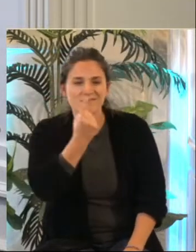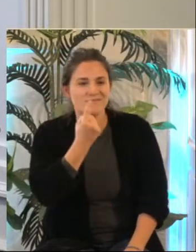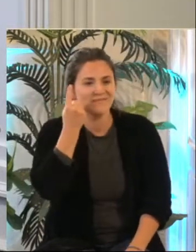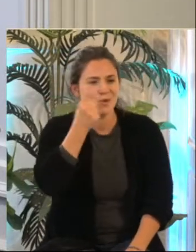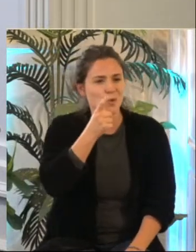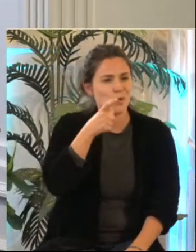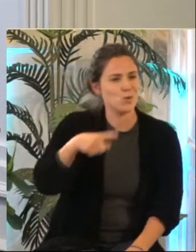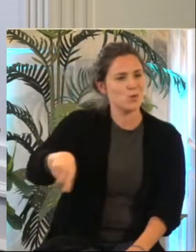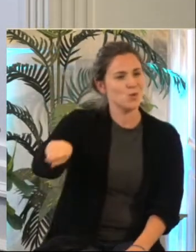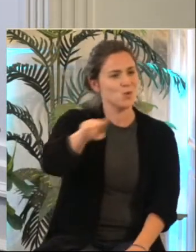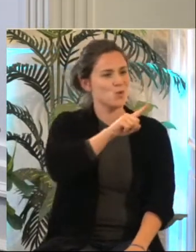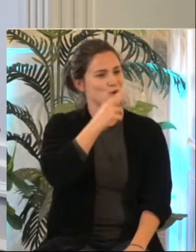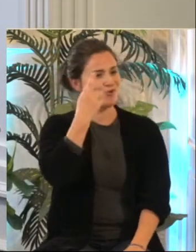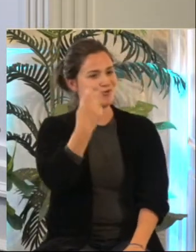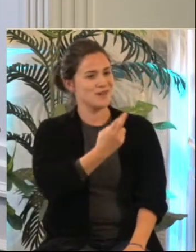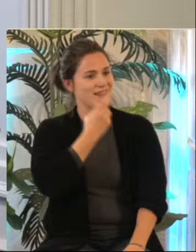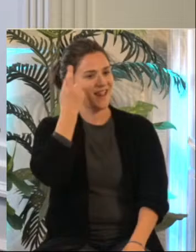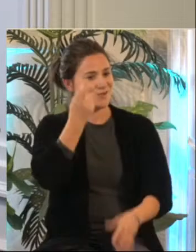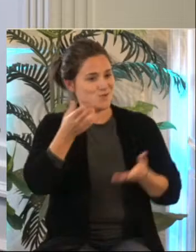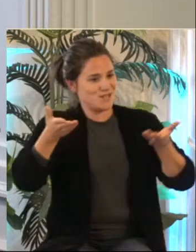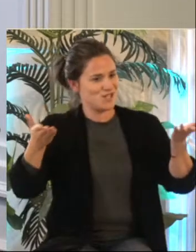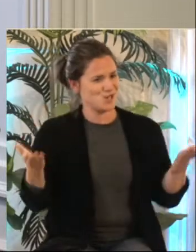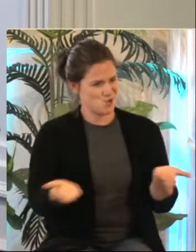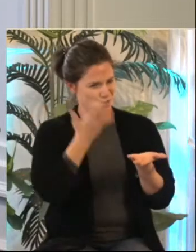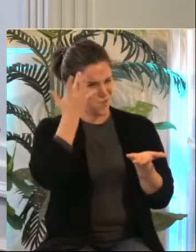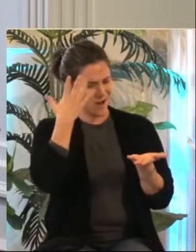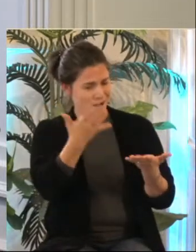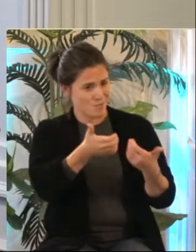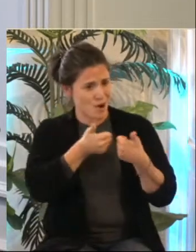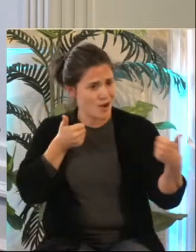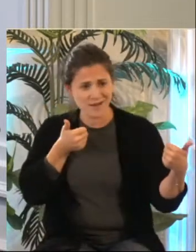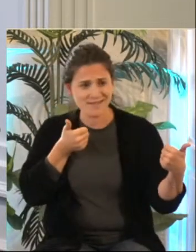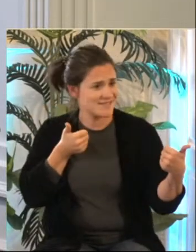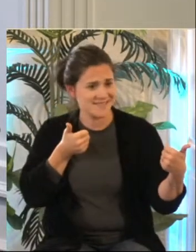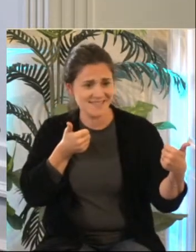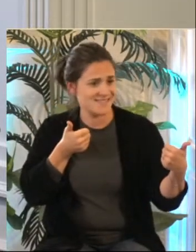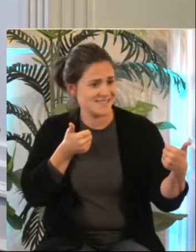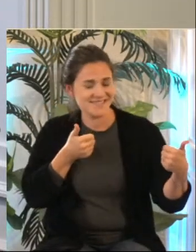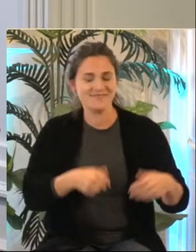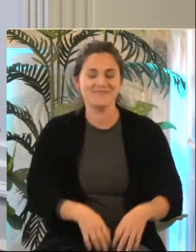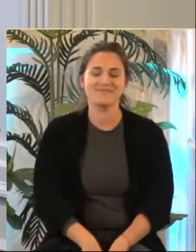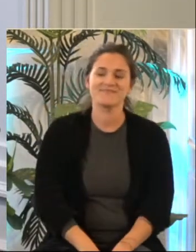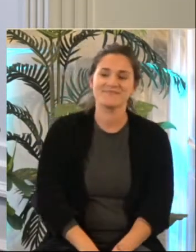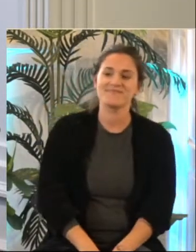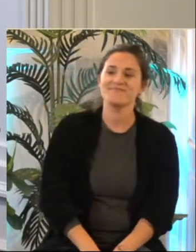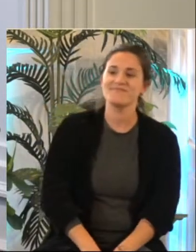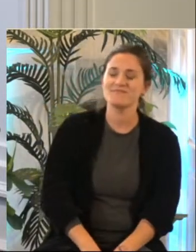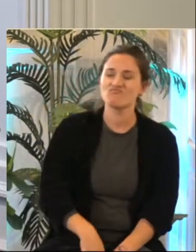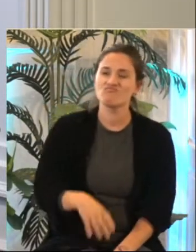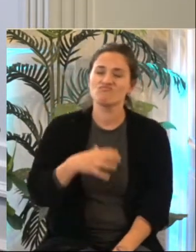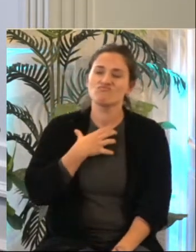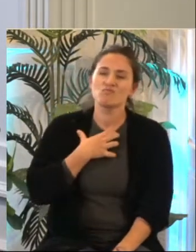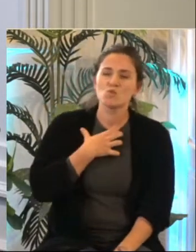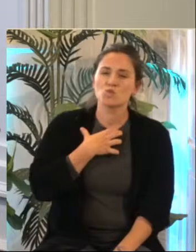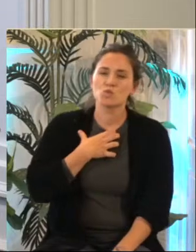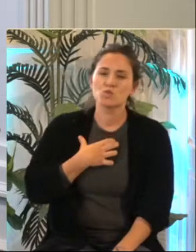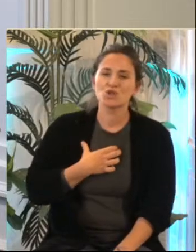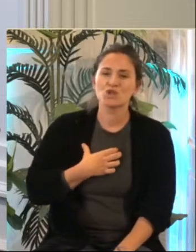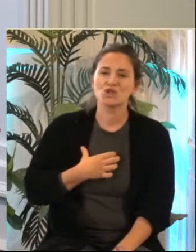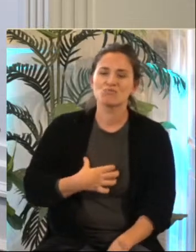that keep us apart. I wish you